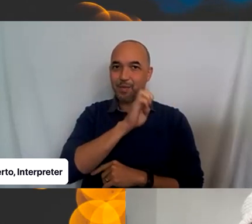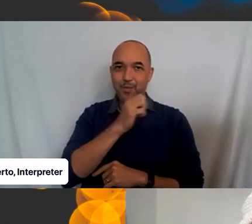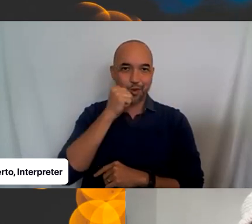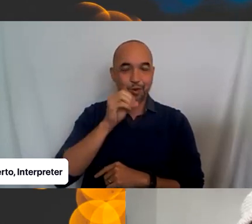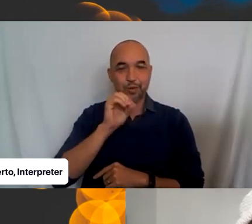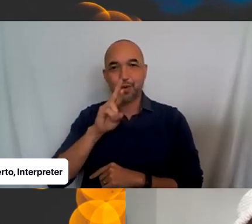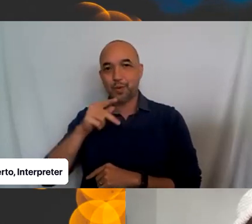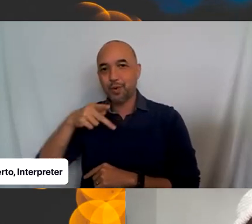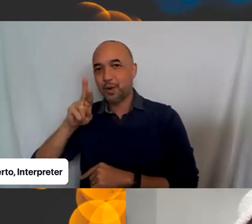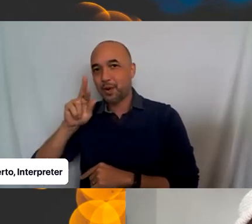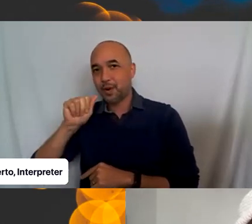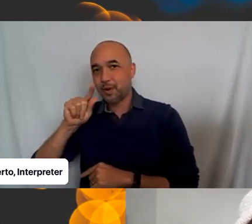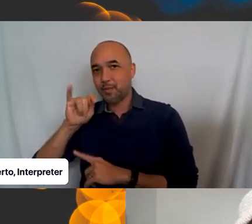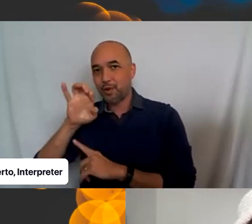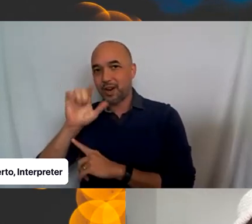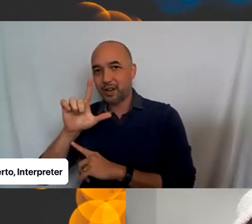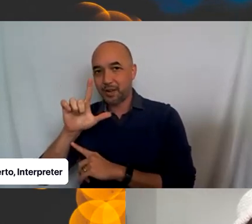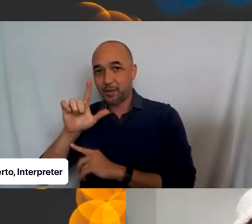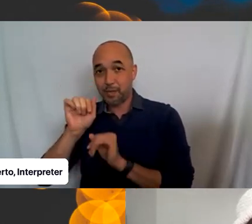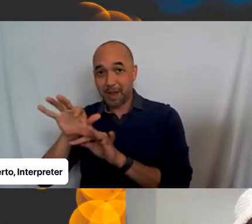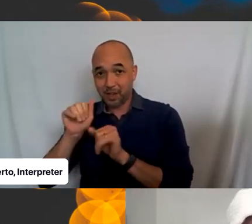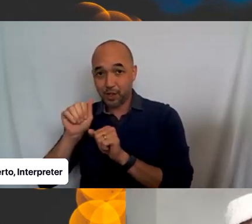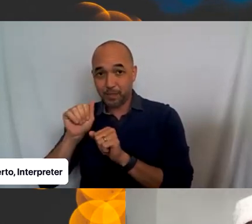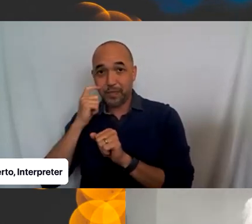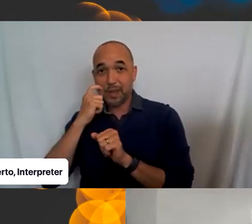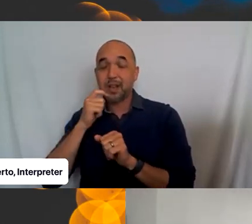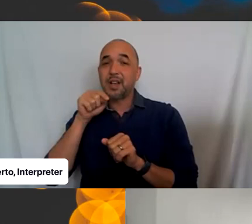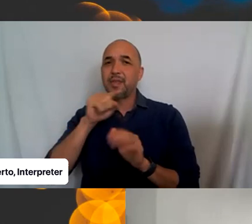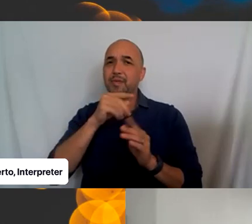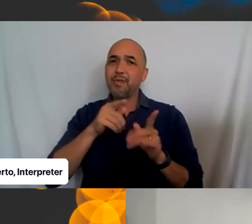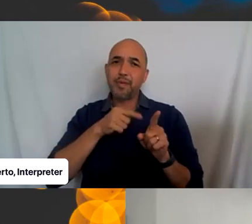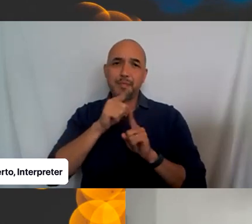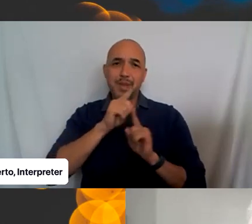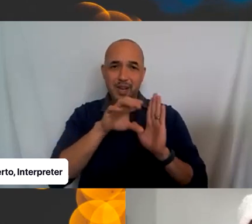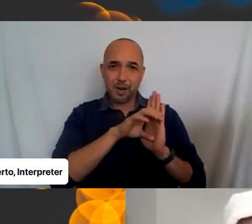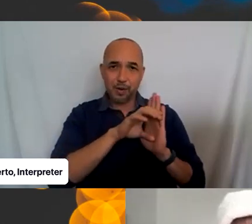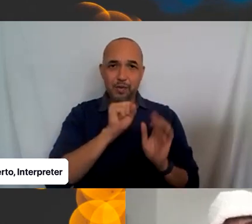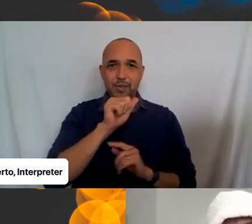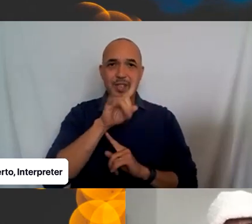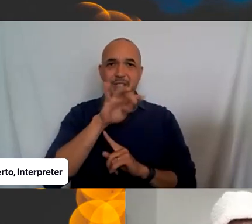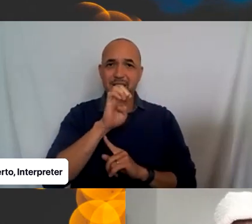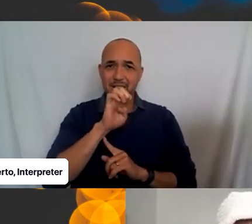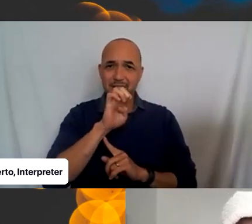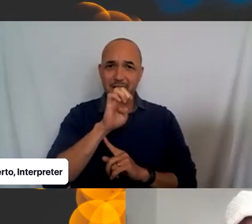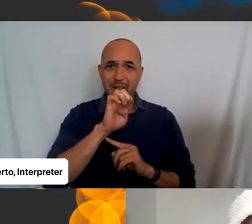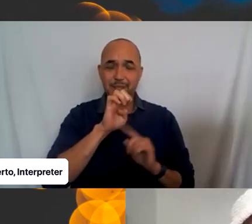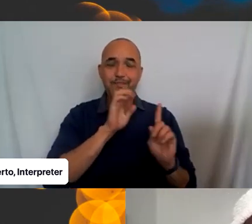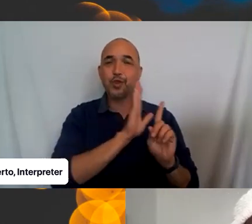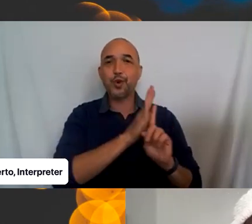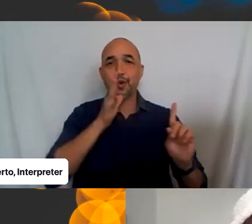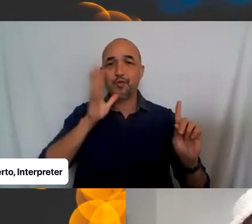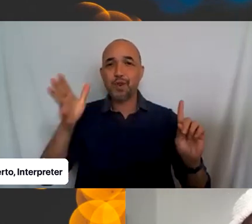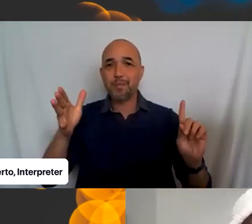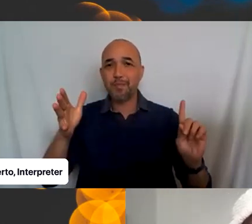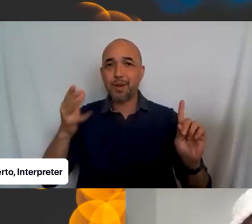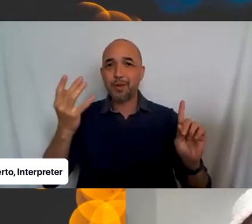at the price of a curse of 4 heartbreaks. And when her grandmother is diagnosed with cancer and her first heartbreak returns to town after a